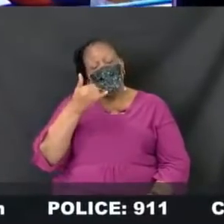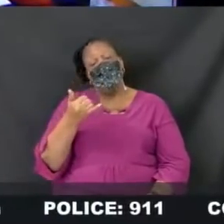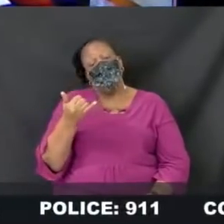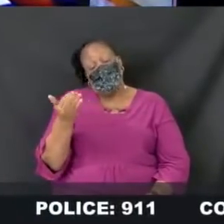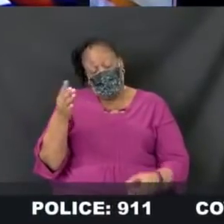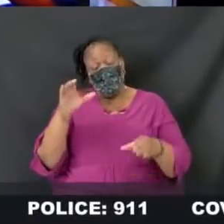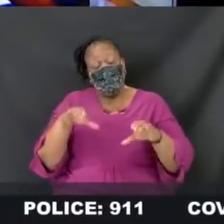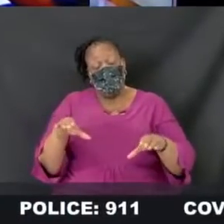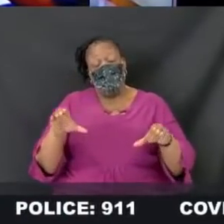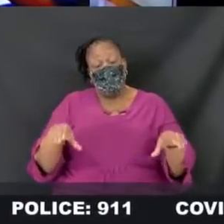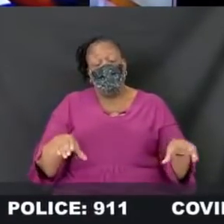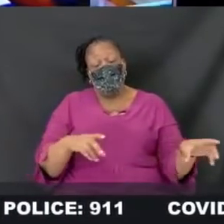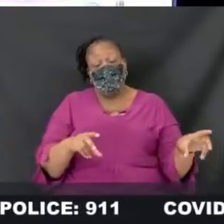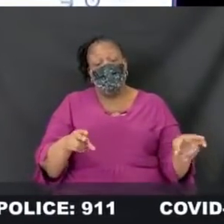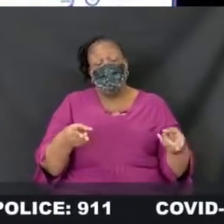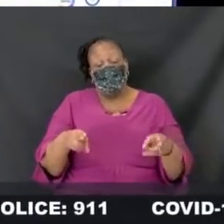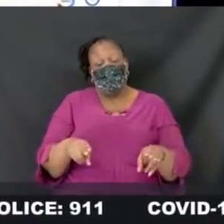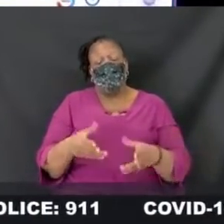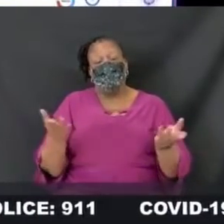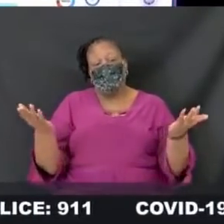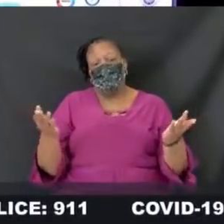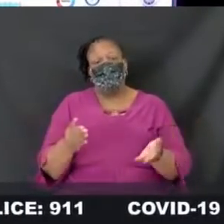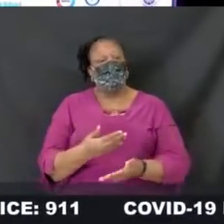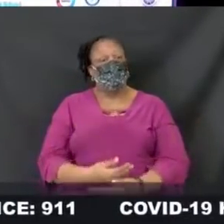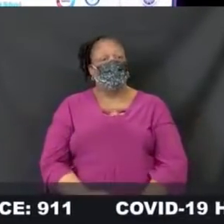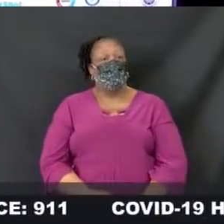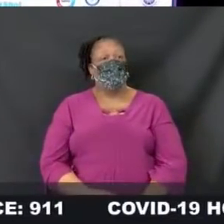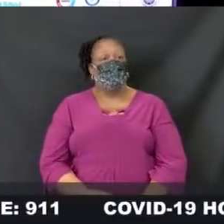and approved in the Federation.